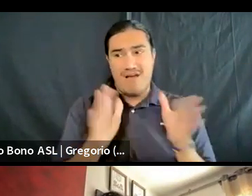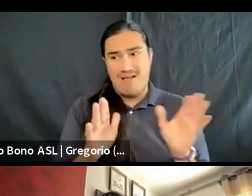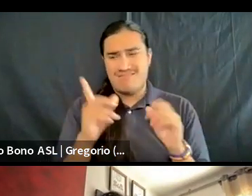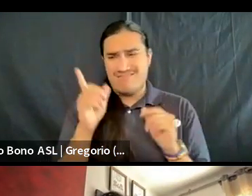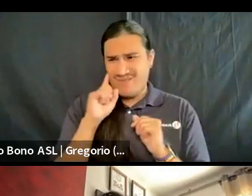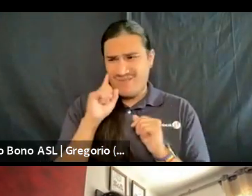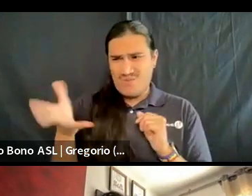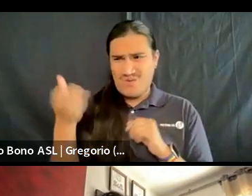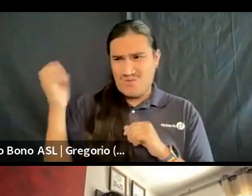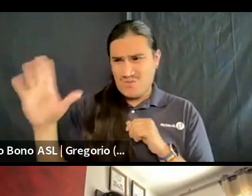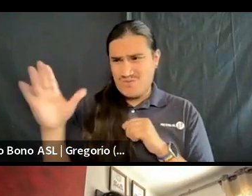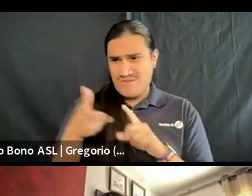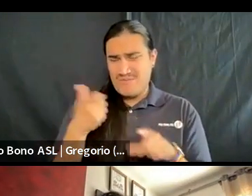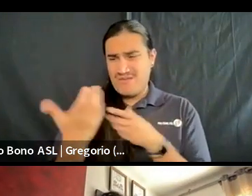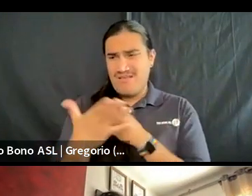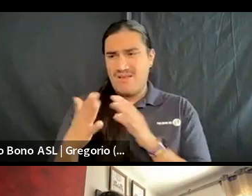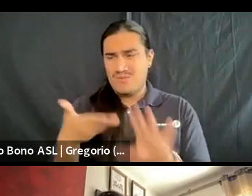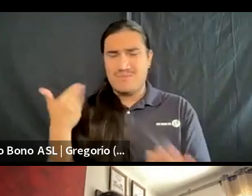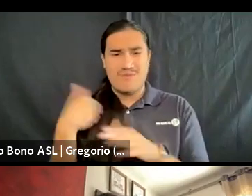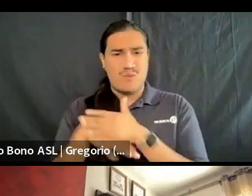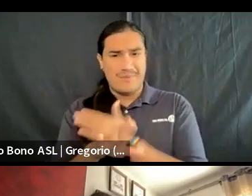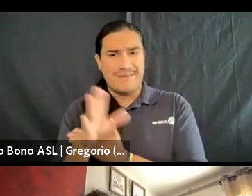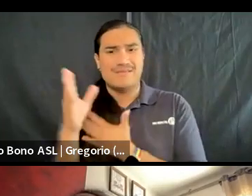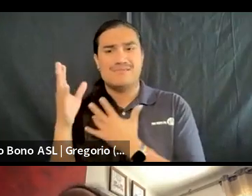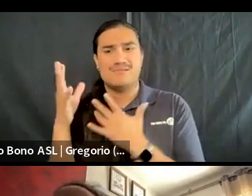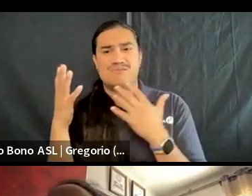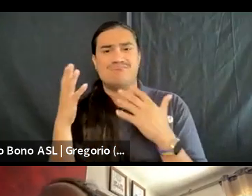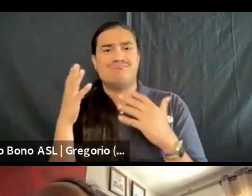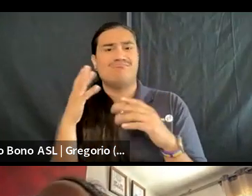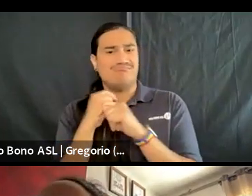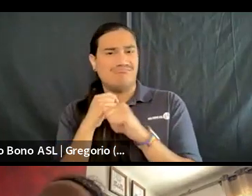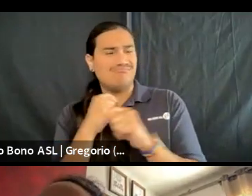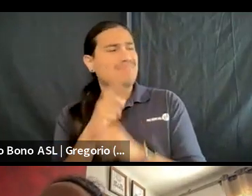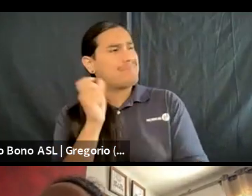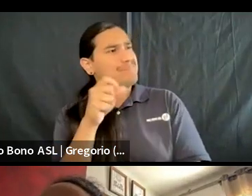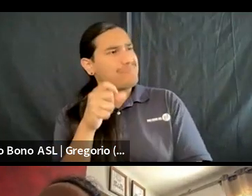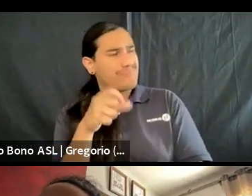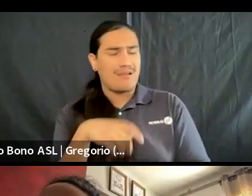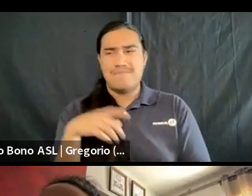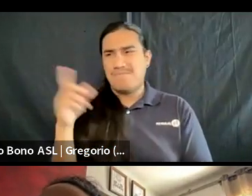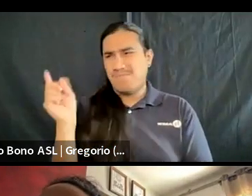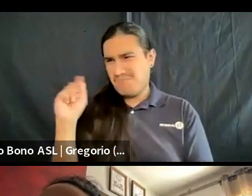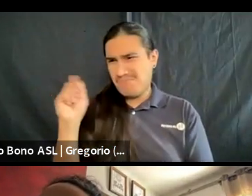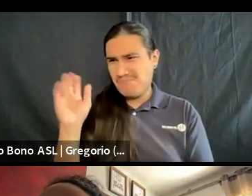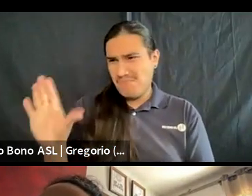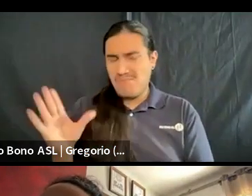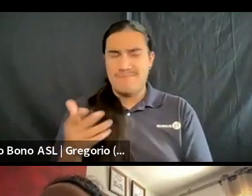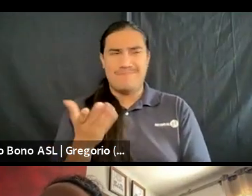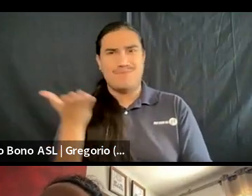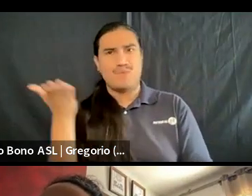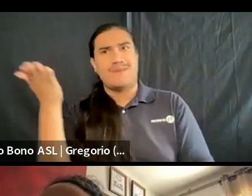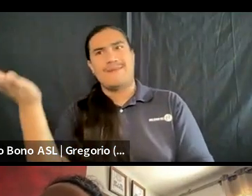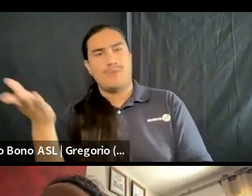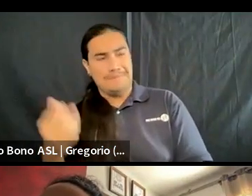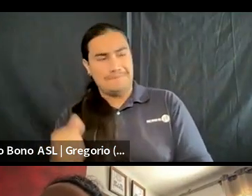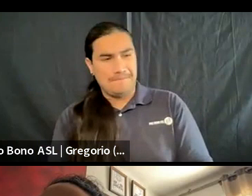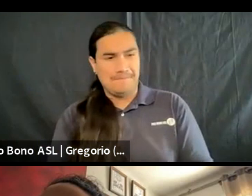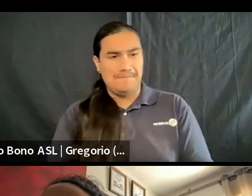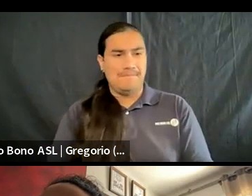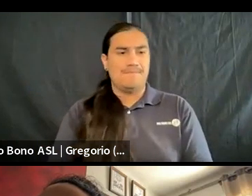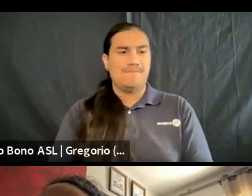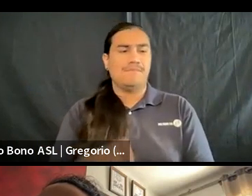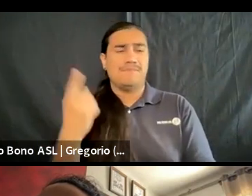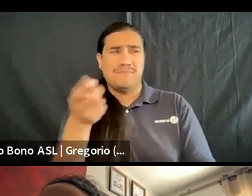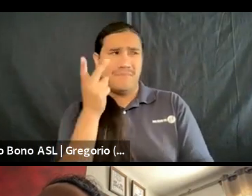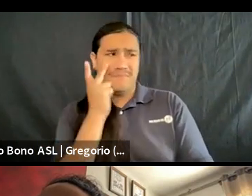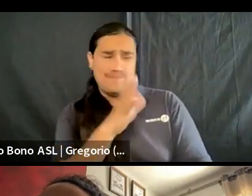from the classroom sill before coming into the trailer? Yeah. Where is it? It's right there. I only